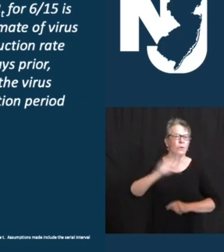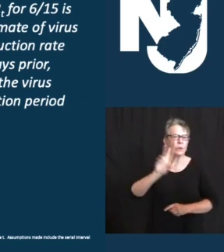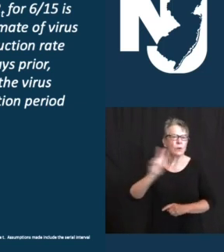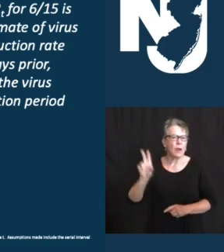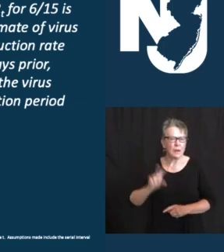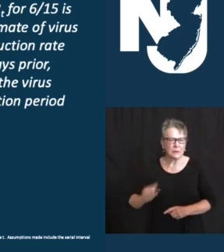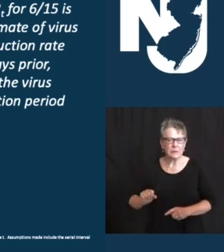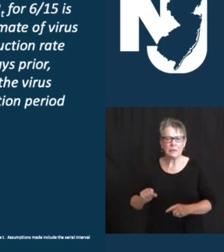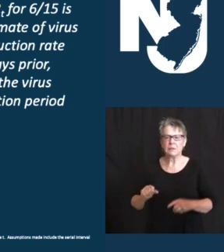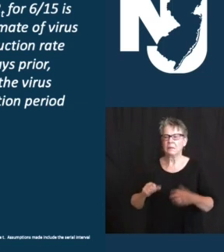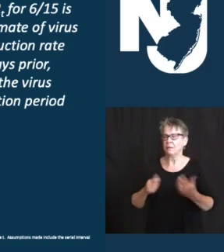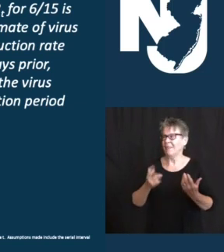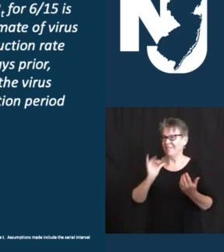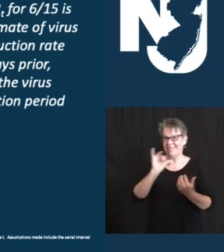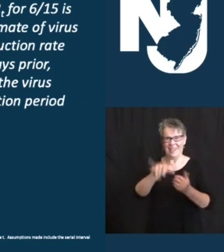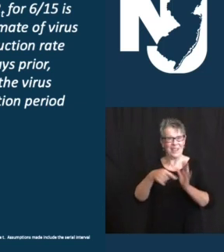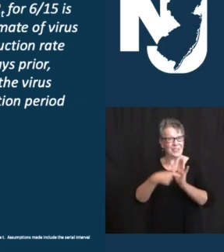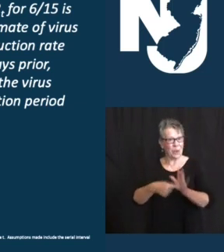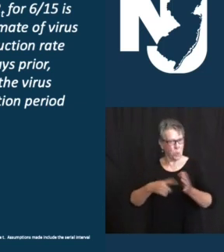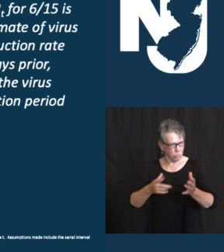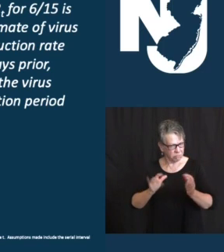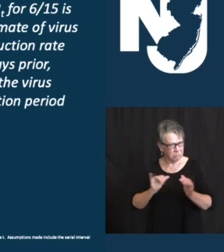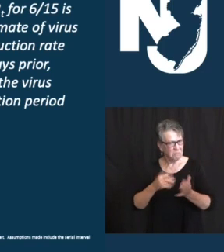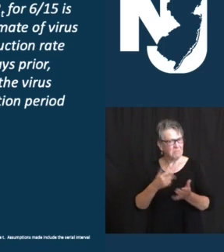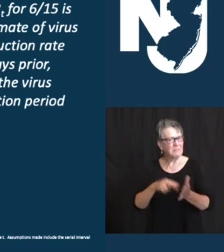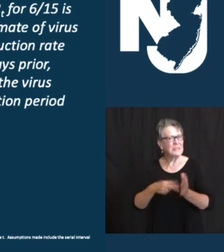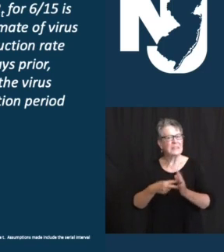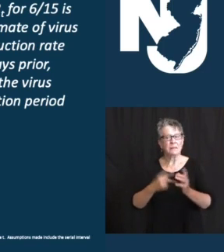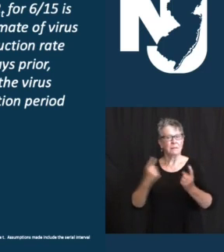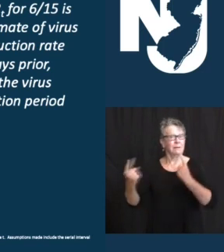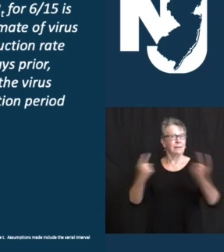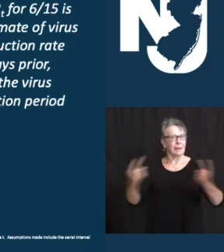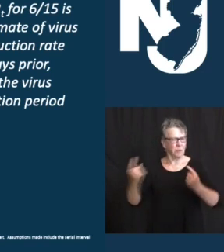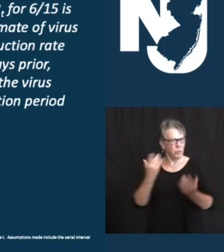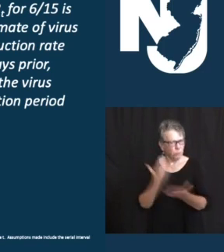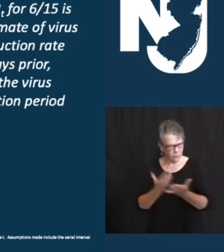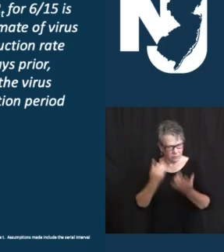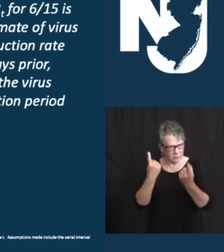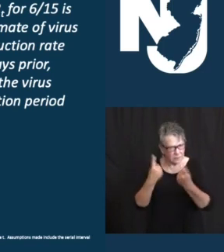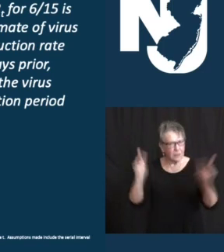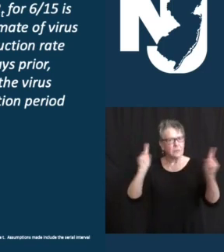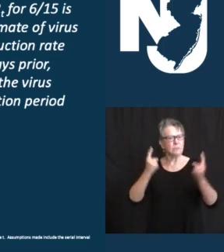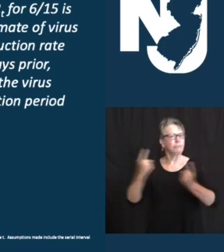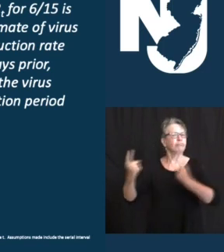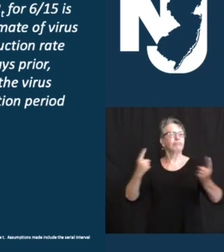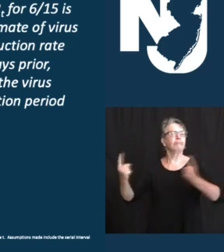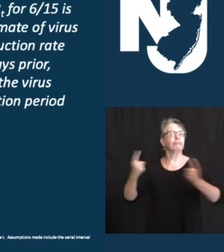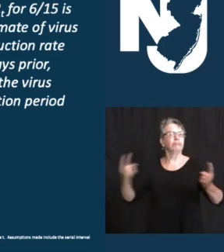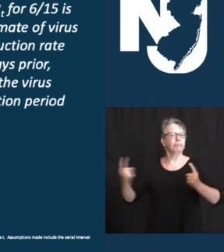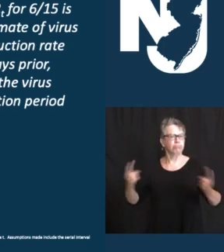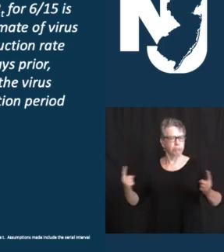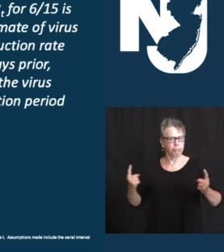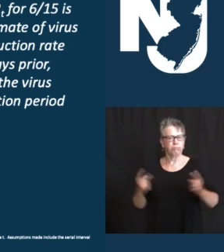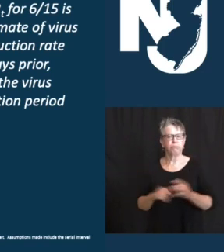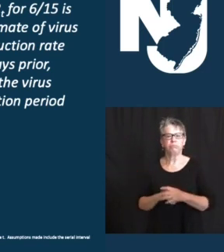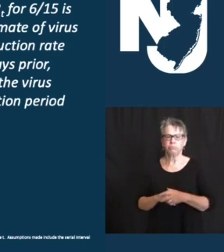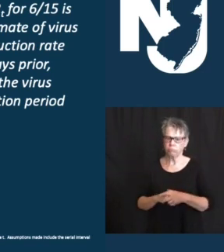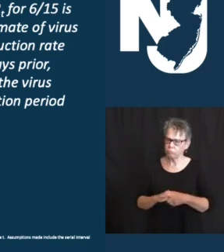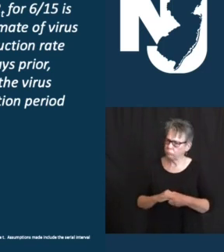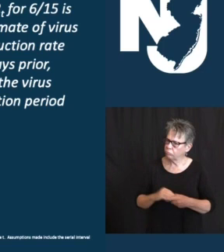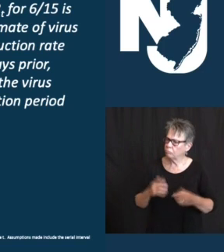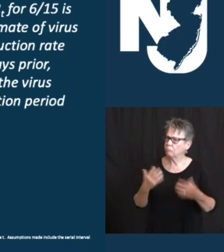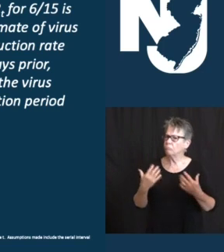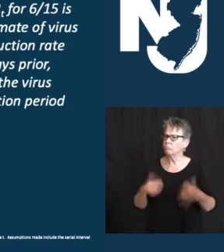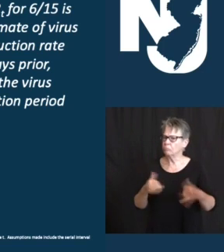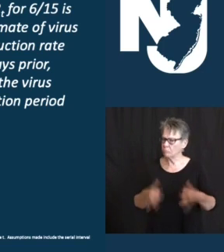day 3 of stage 2 of our restart and recovery, they are two measures that will play tremendously into the timing for